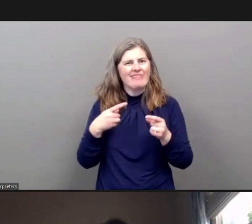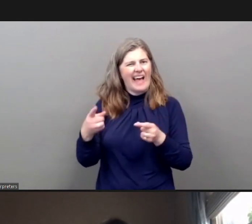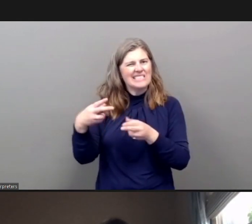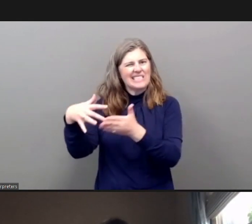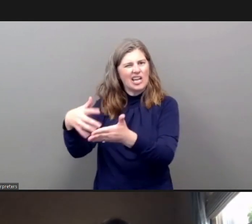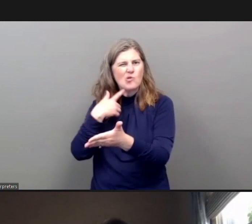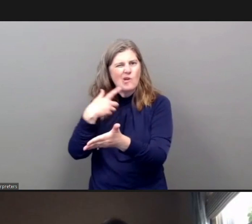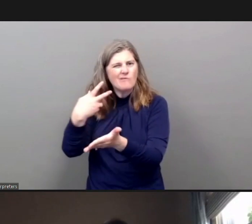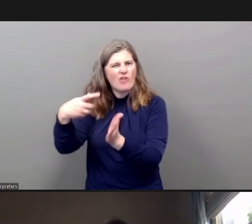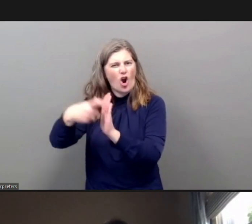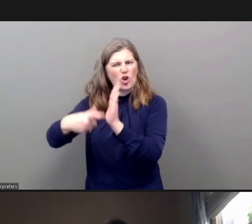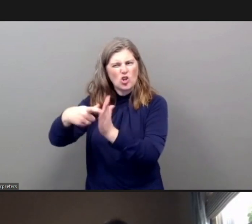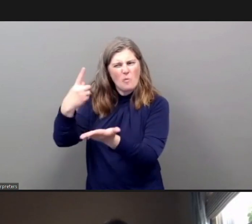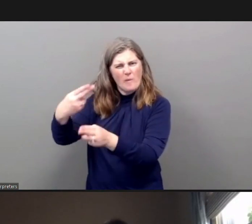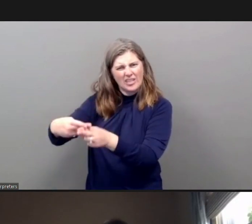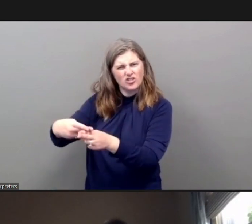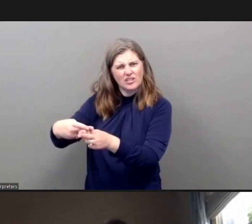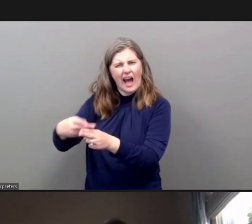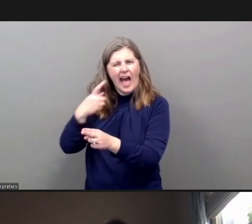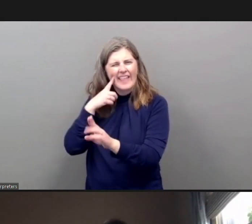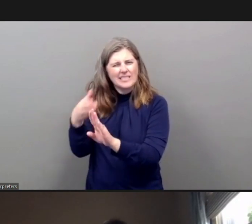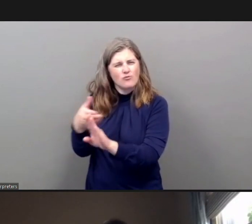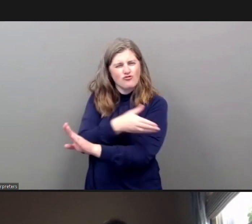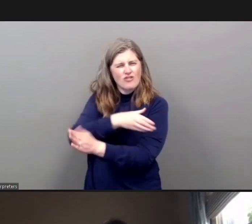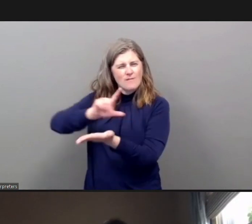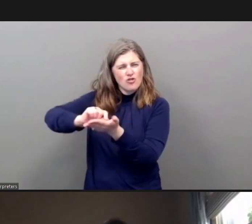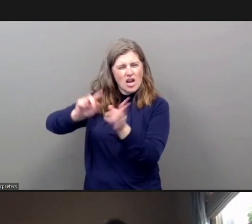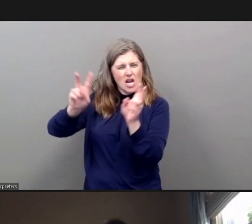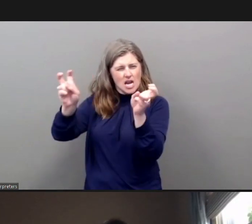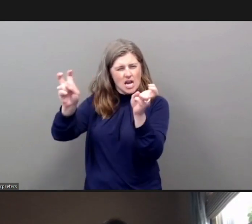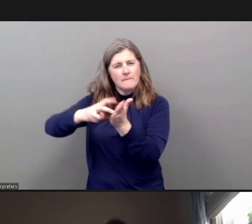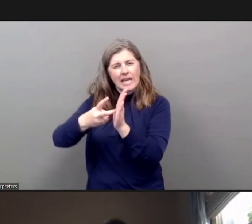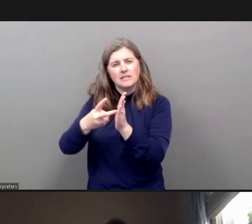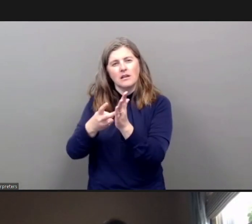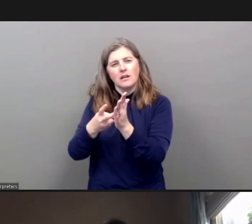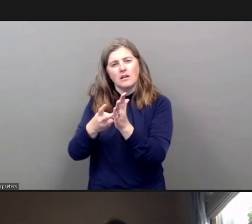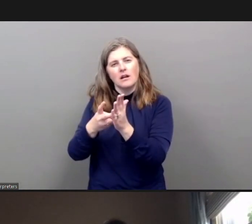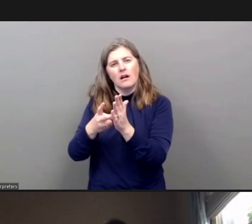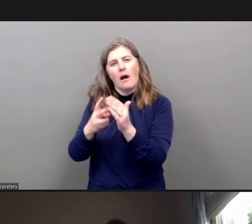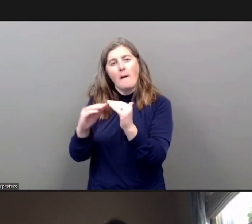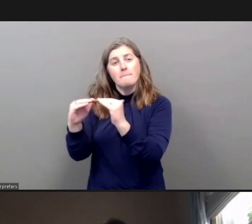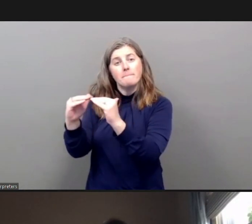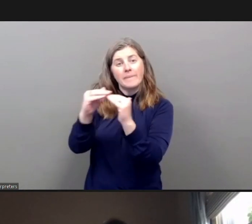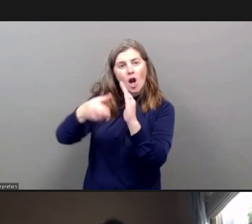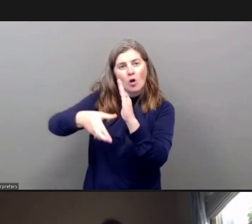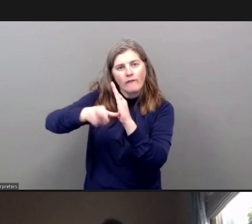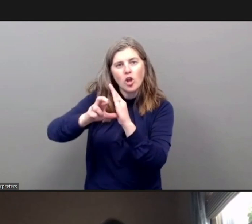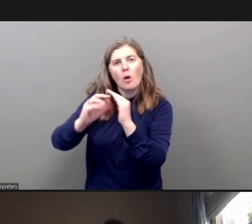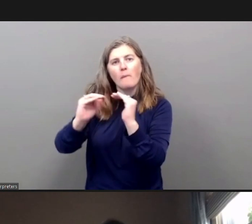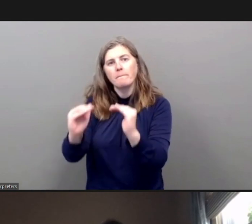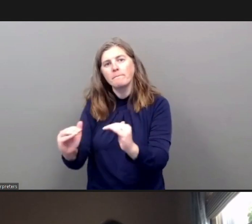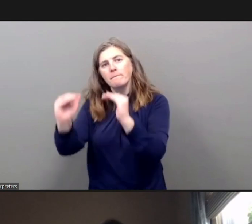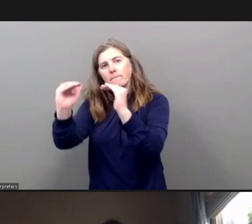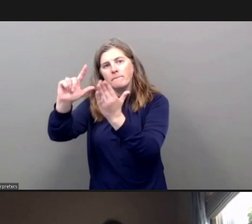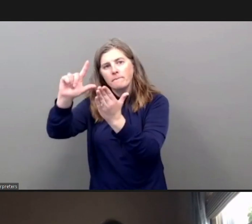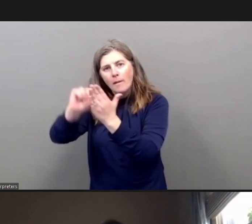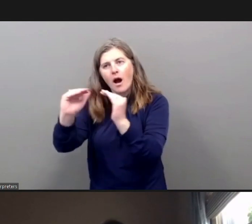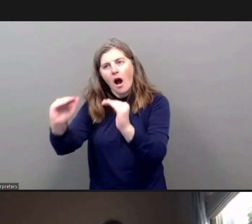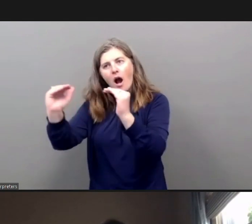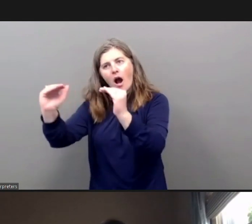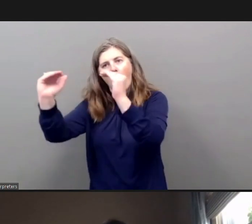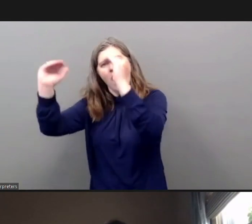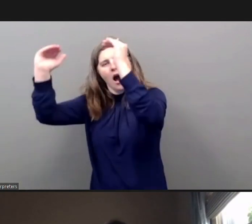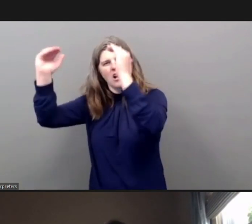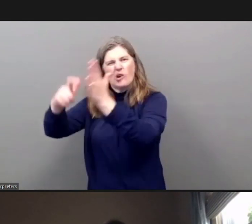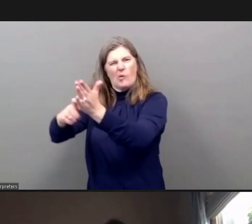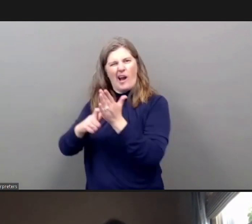mentioning. I believe it's a preprint, which means it has to go through peer review and then be published. So